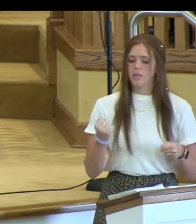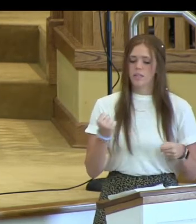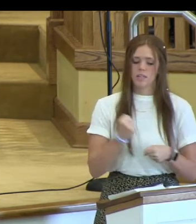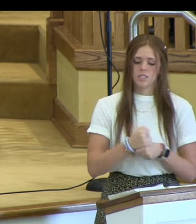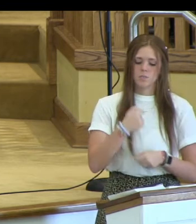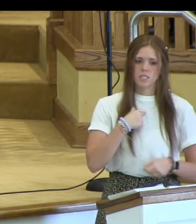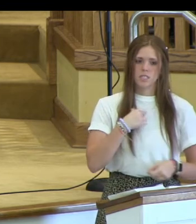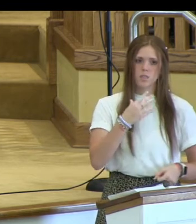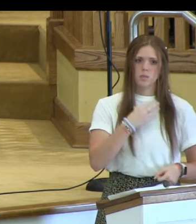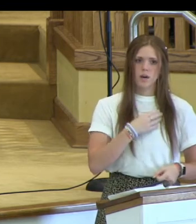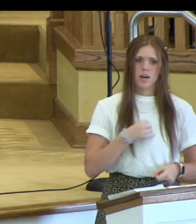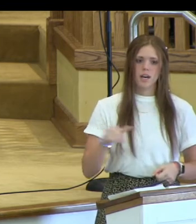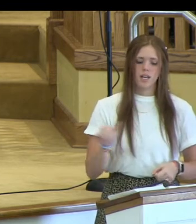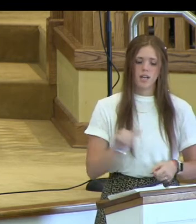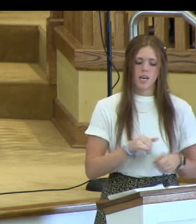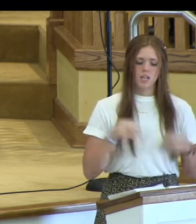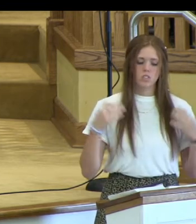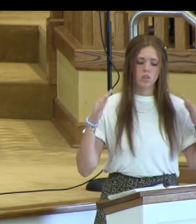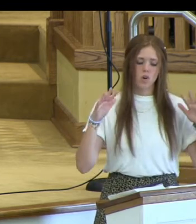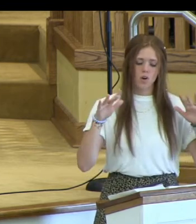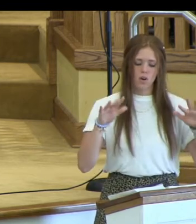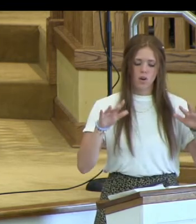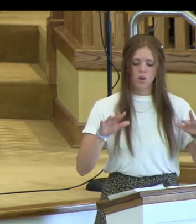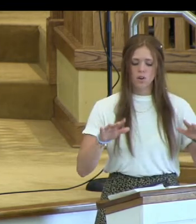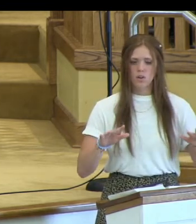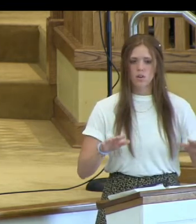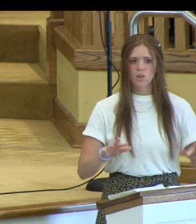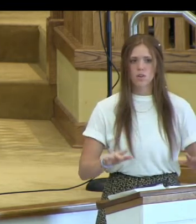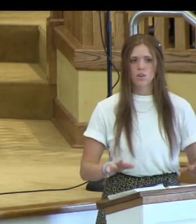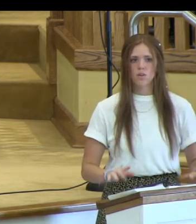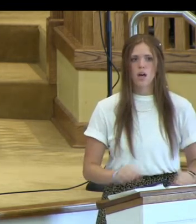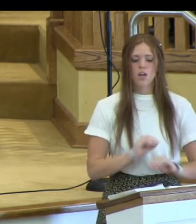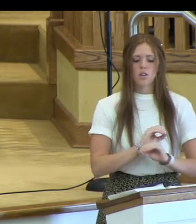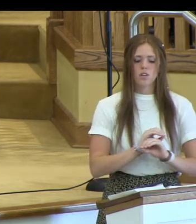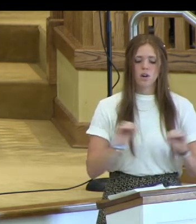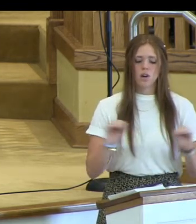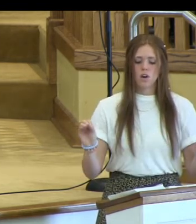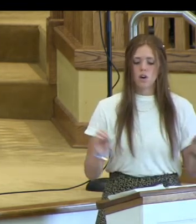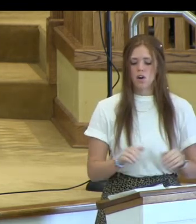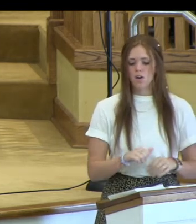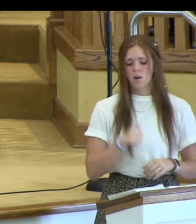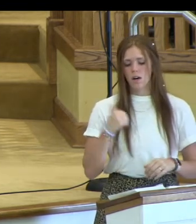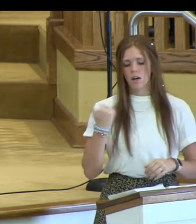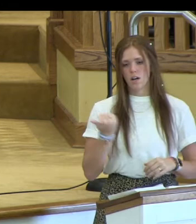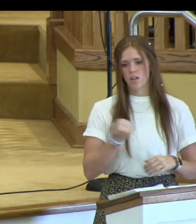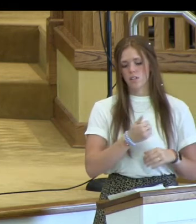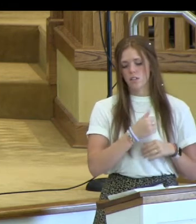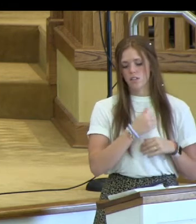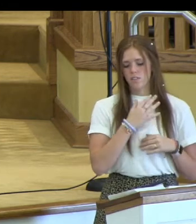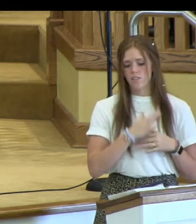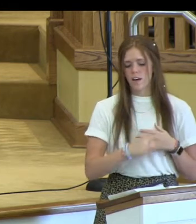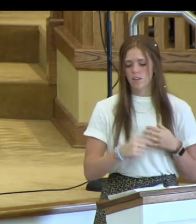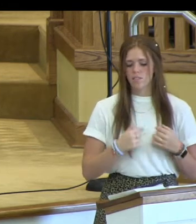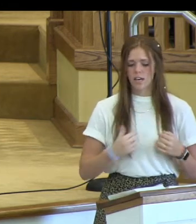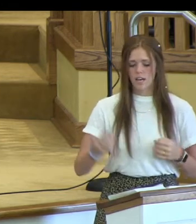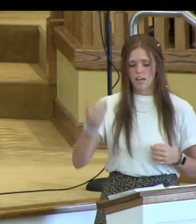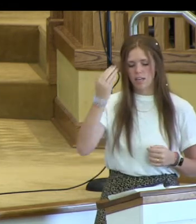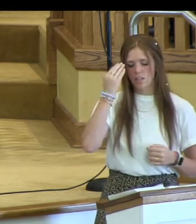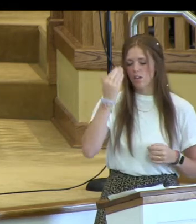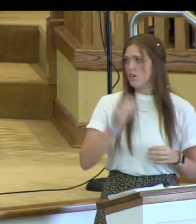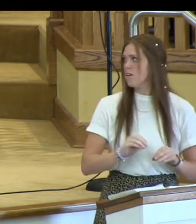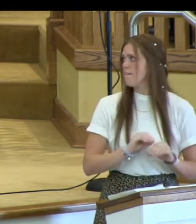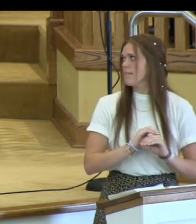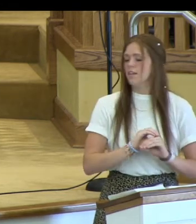that makes me white as snow. No other fount